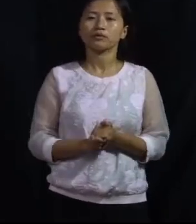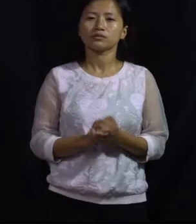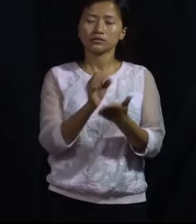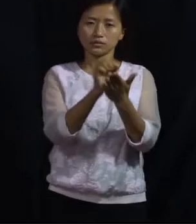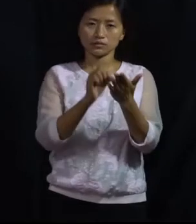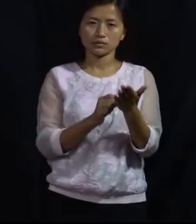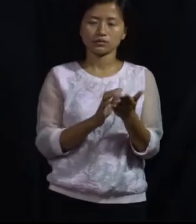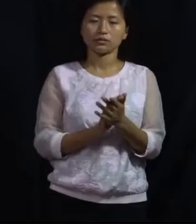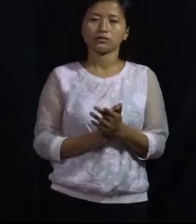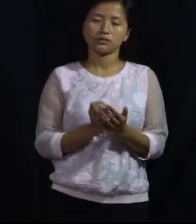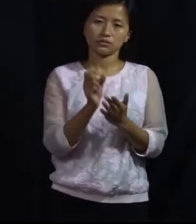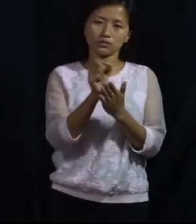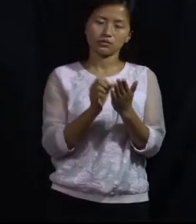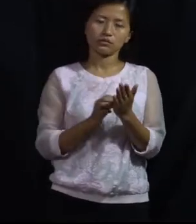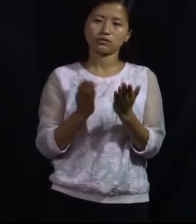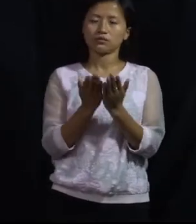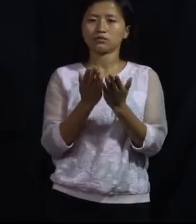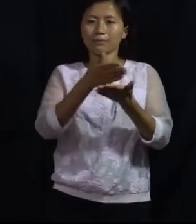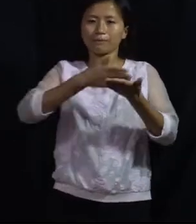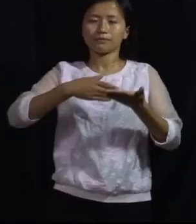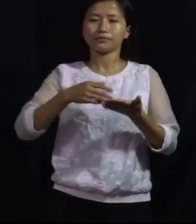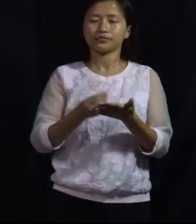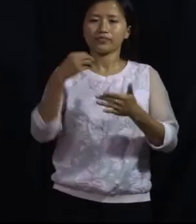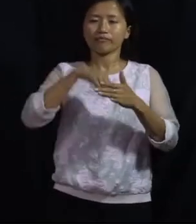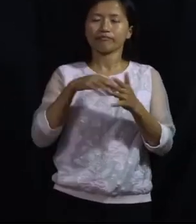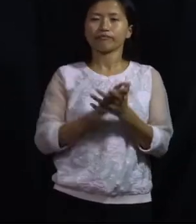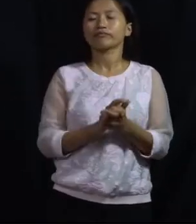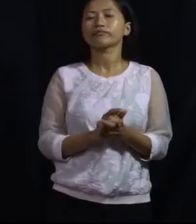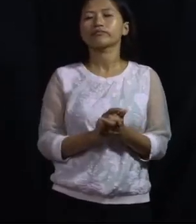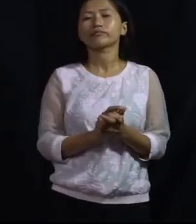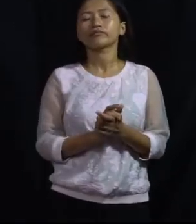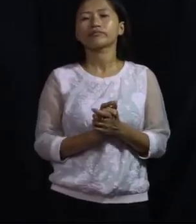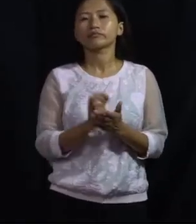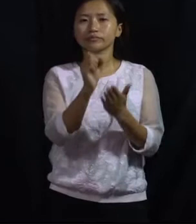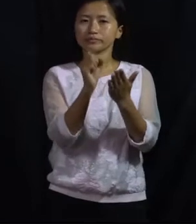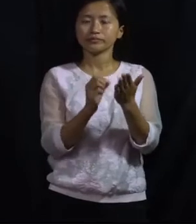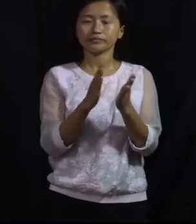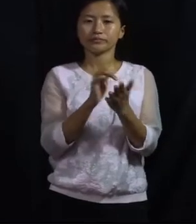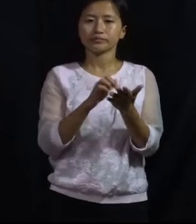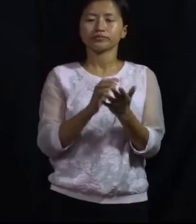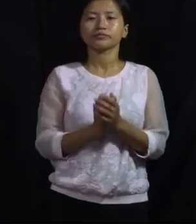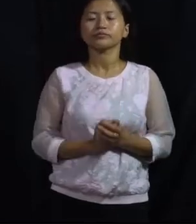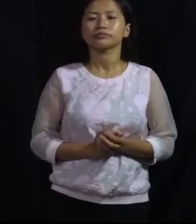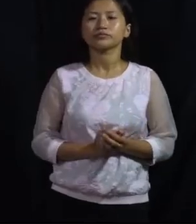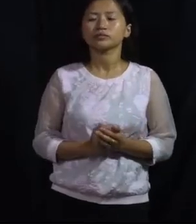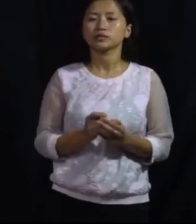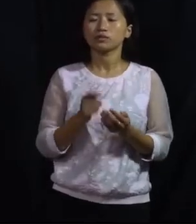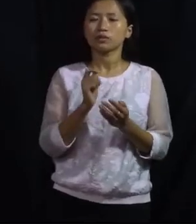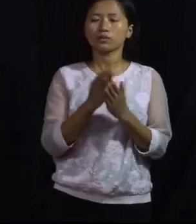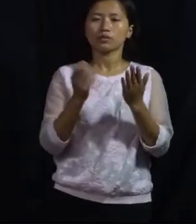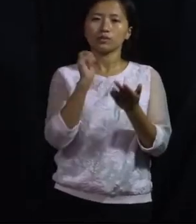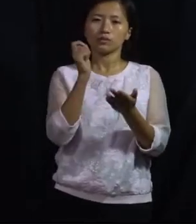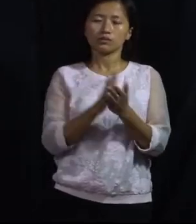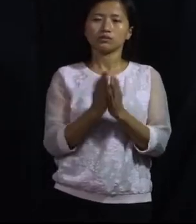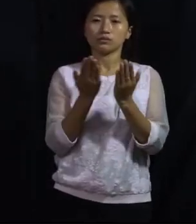note the last entry and this first entry. I'll explain this in your working notes. That